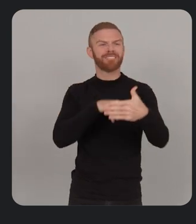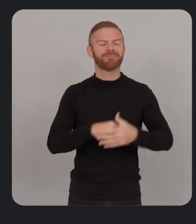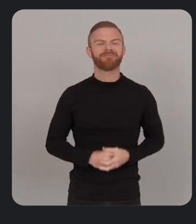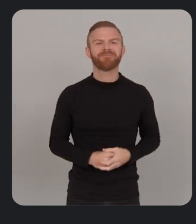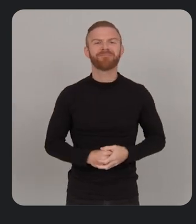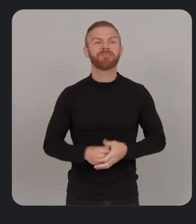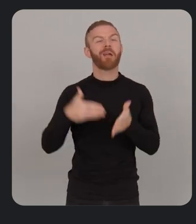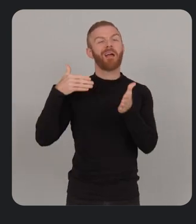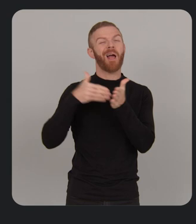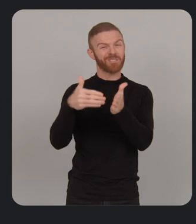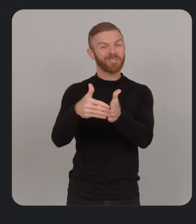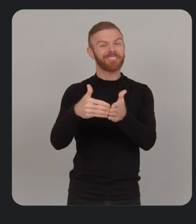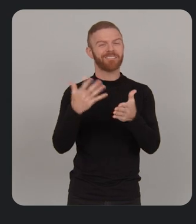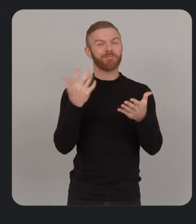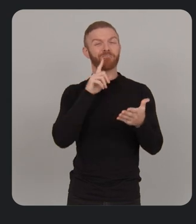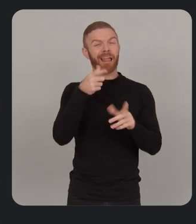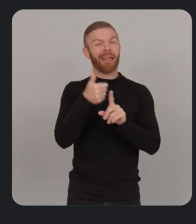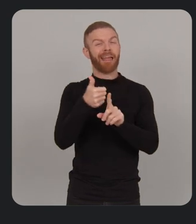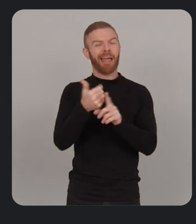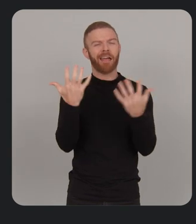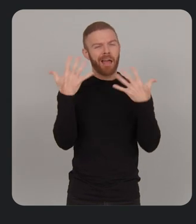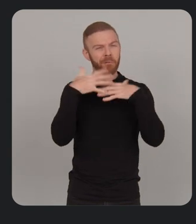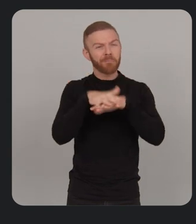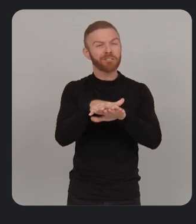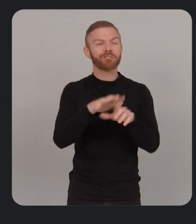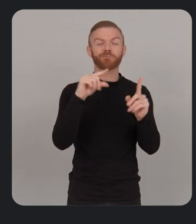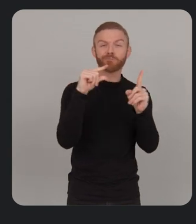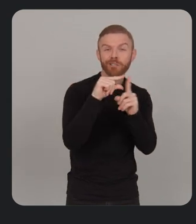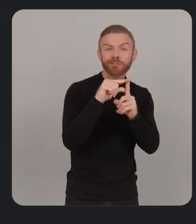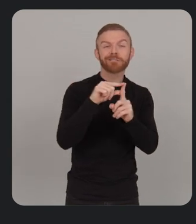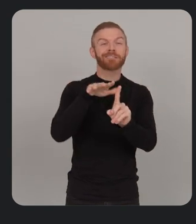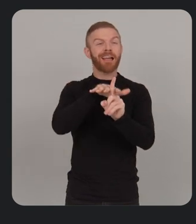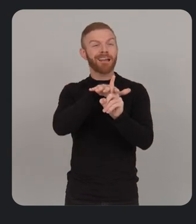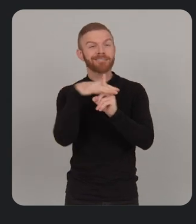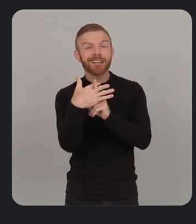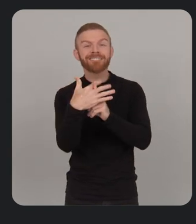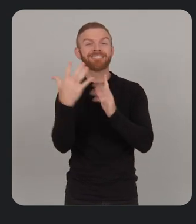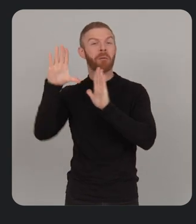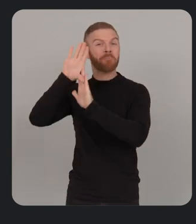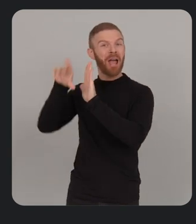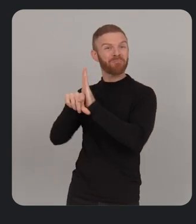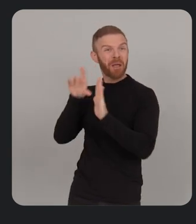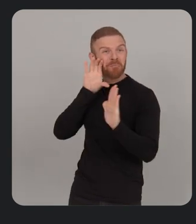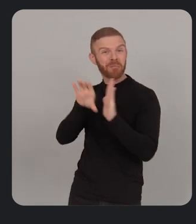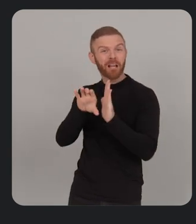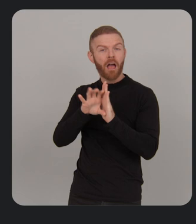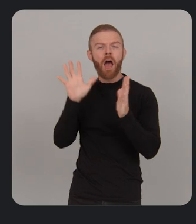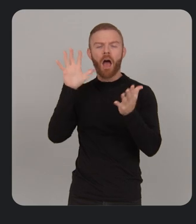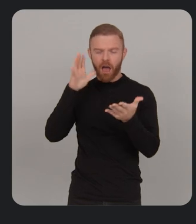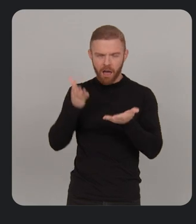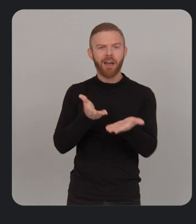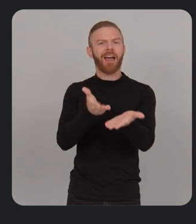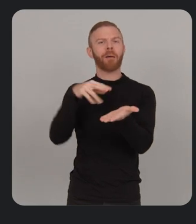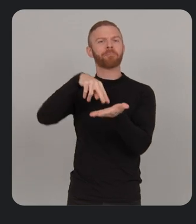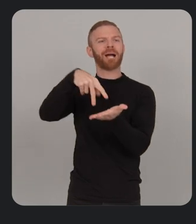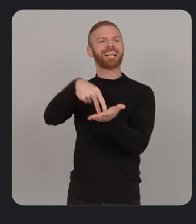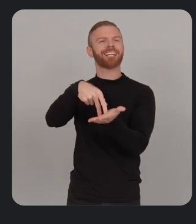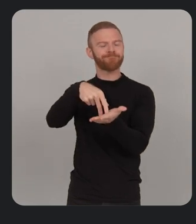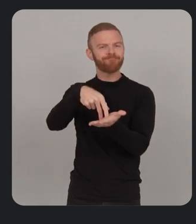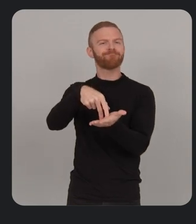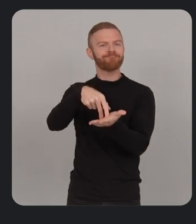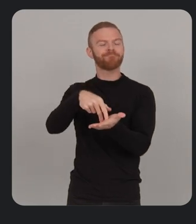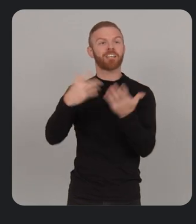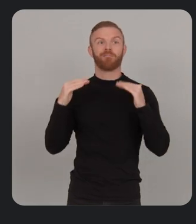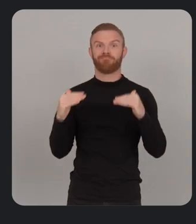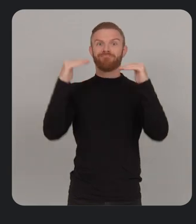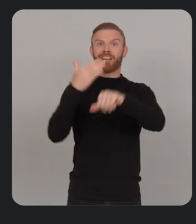But often it's a combination of words plus context, like background images, that bring meaning. With major